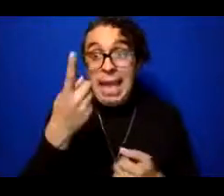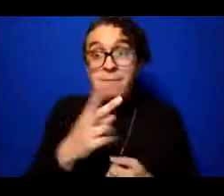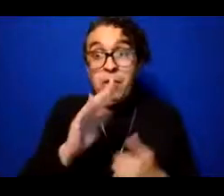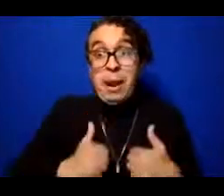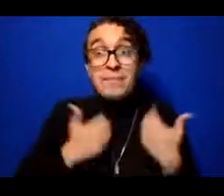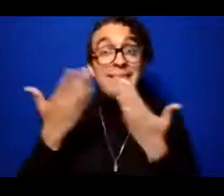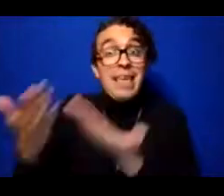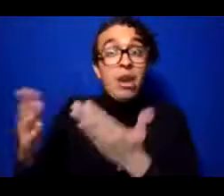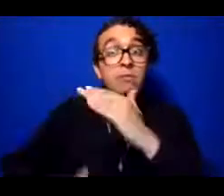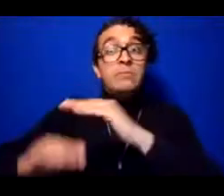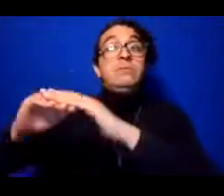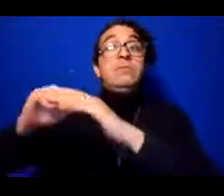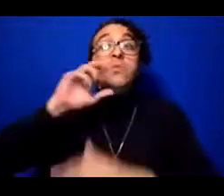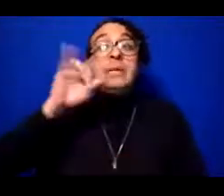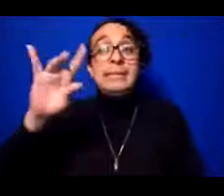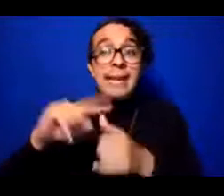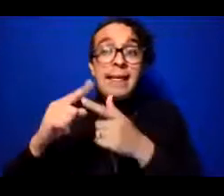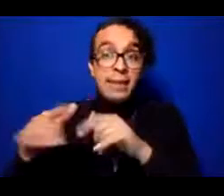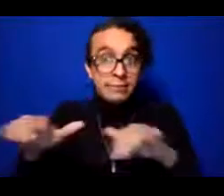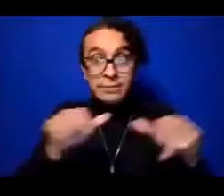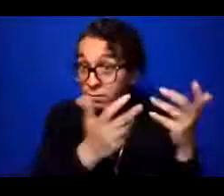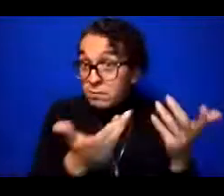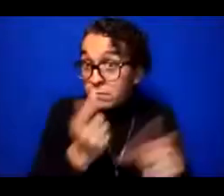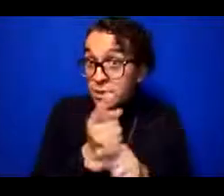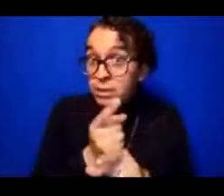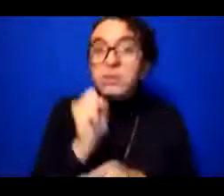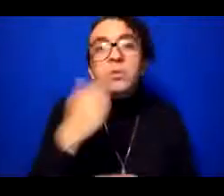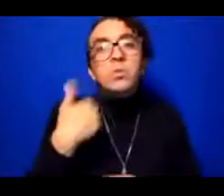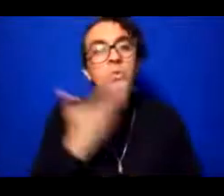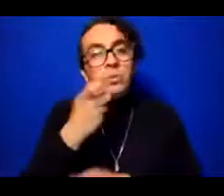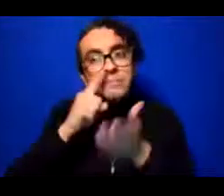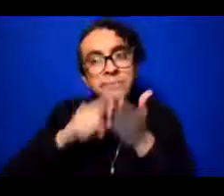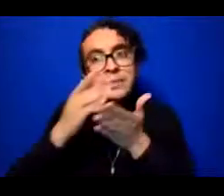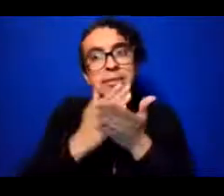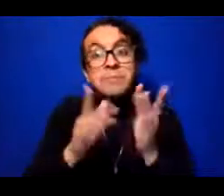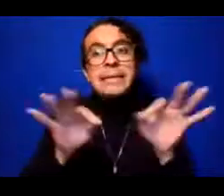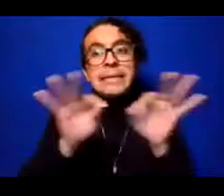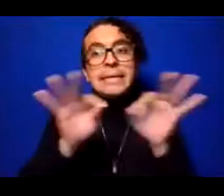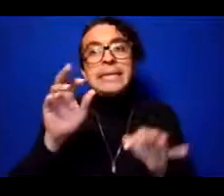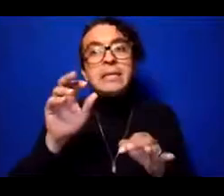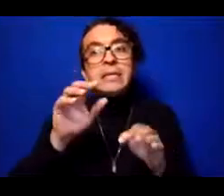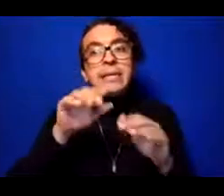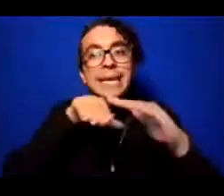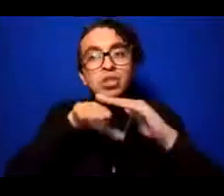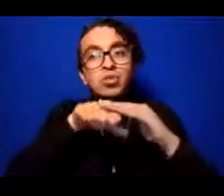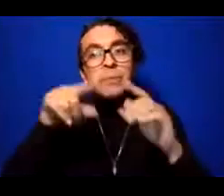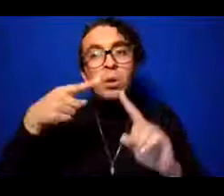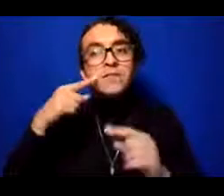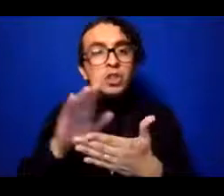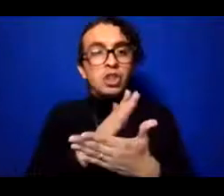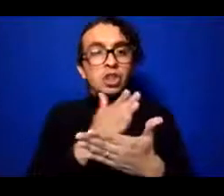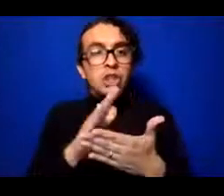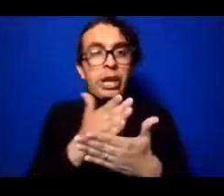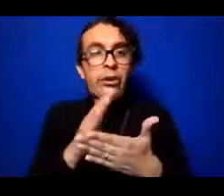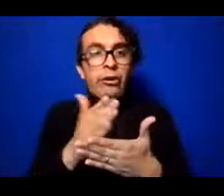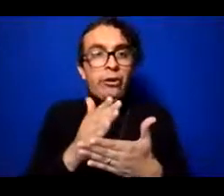least for up until the age of 18. And so we really want to look at some key entry points to care here. And